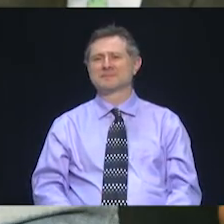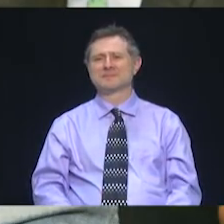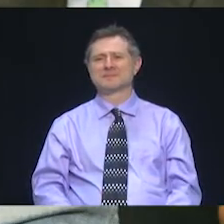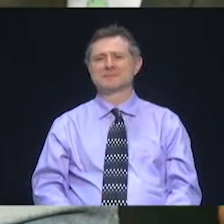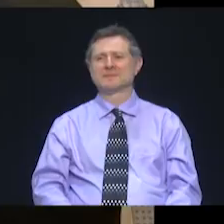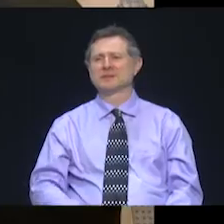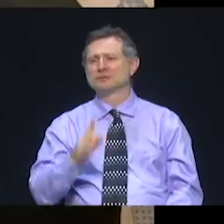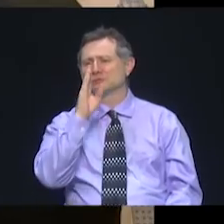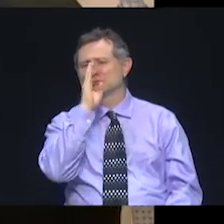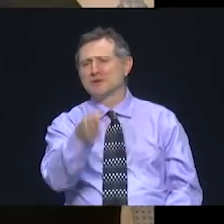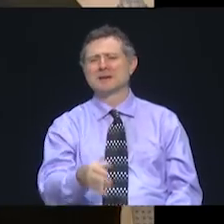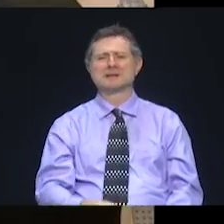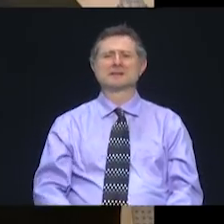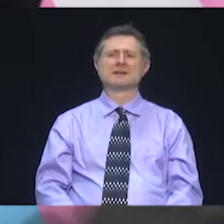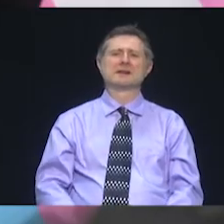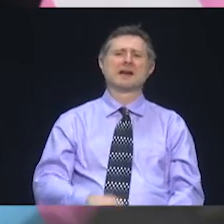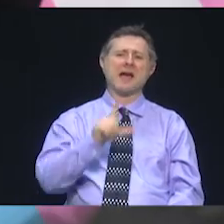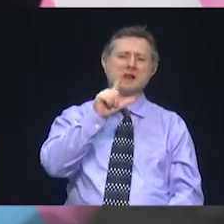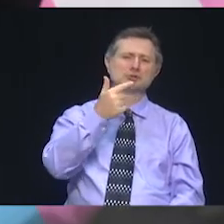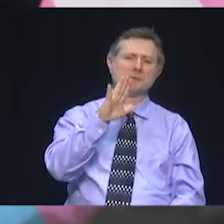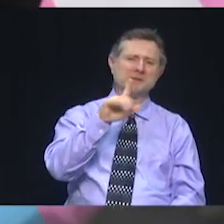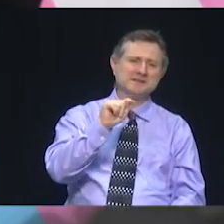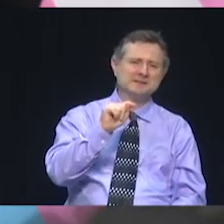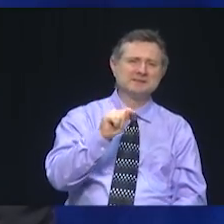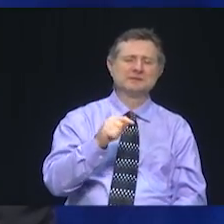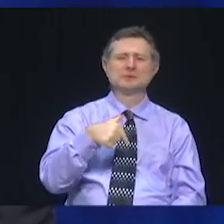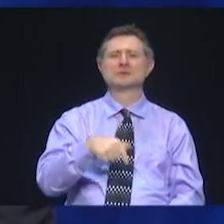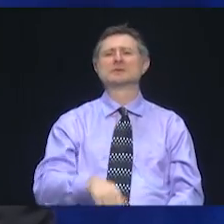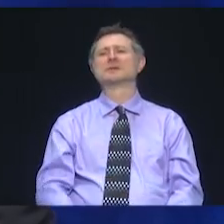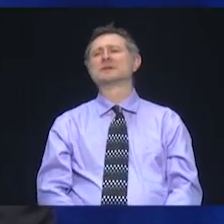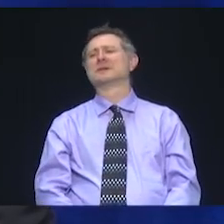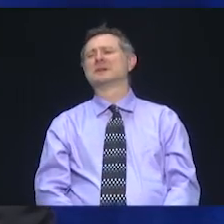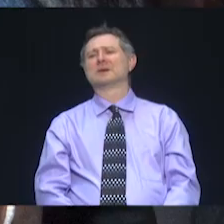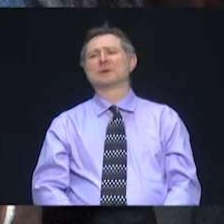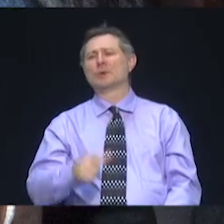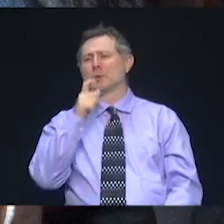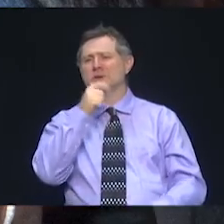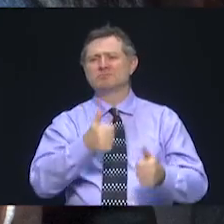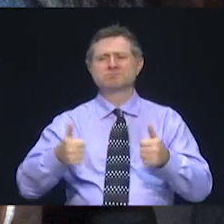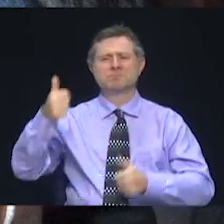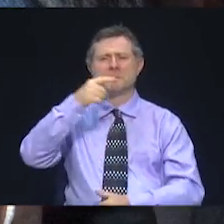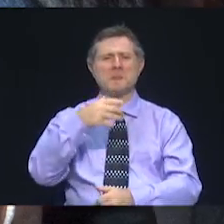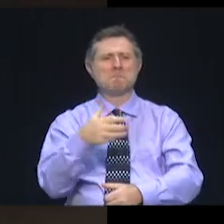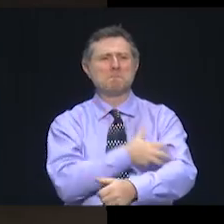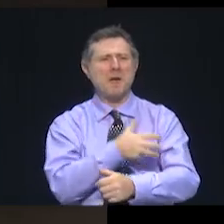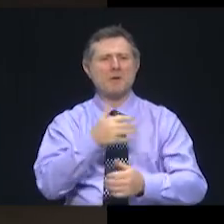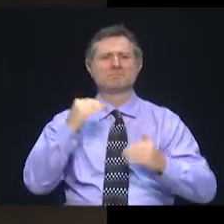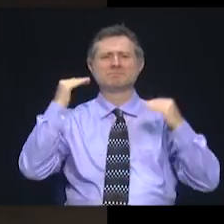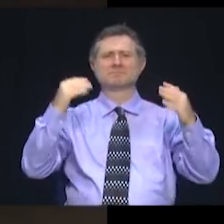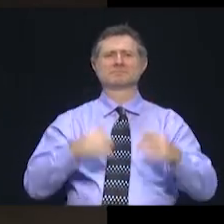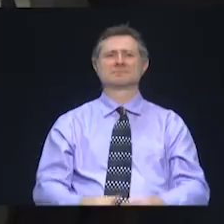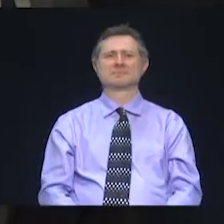straight and LGBTQ, powerful people,